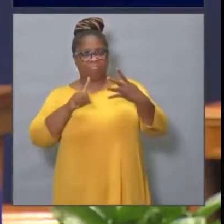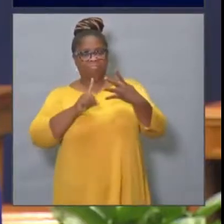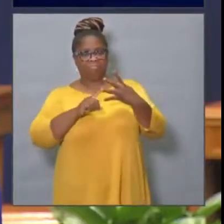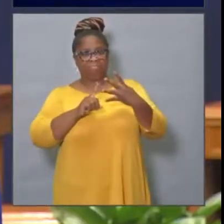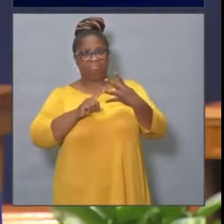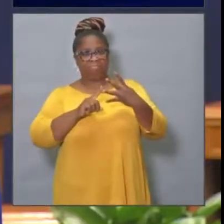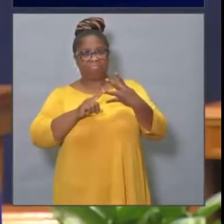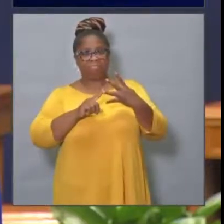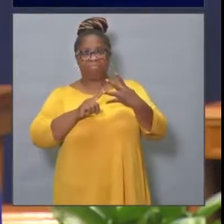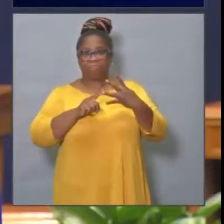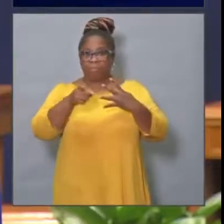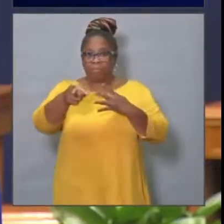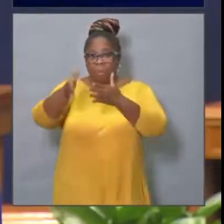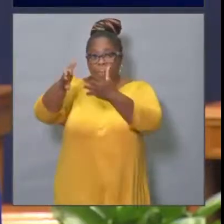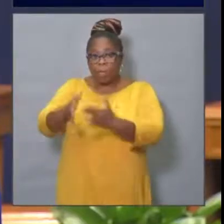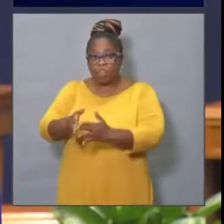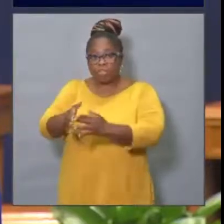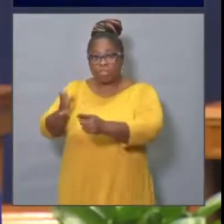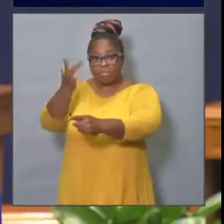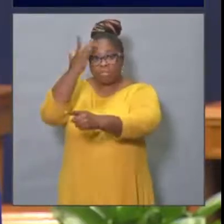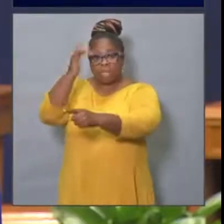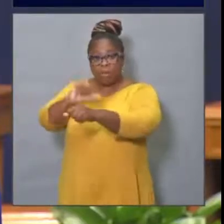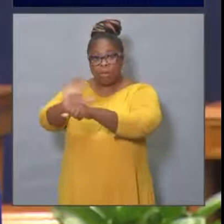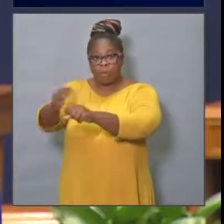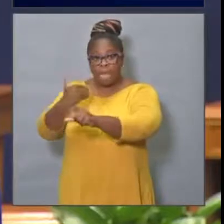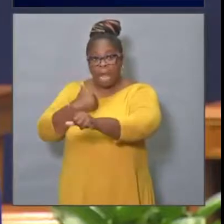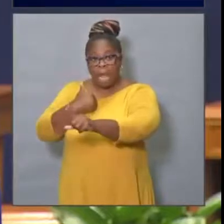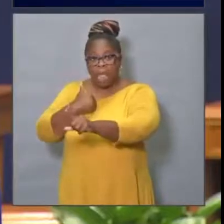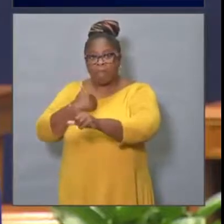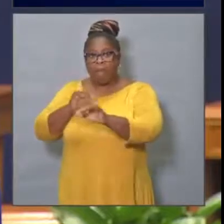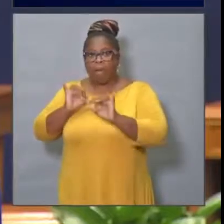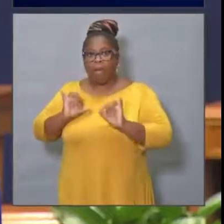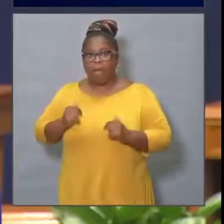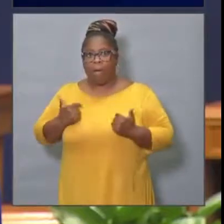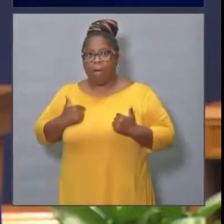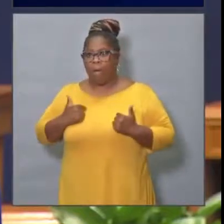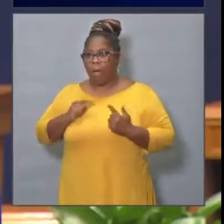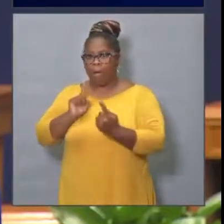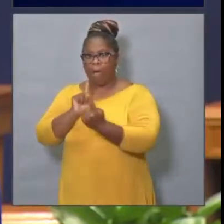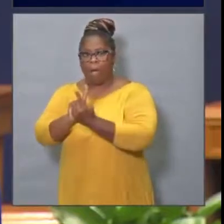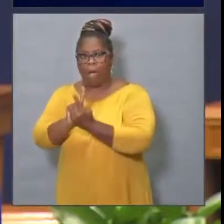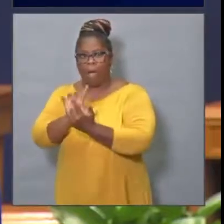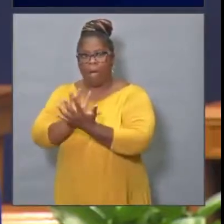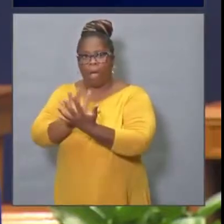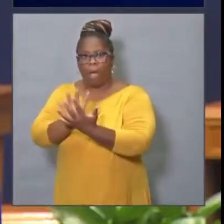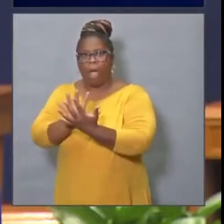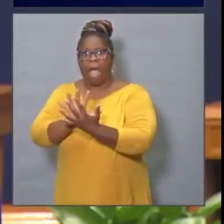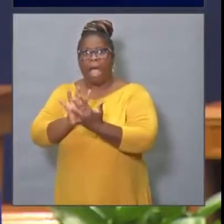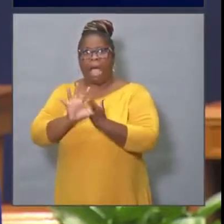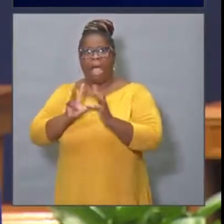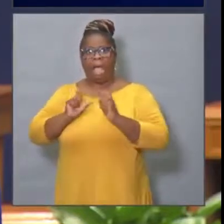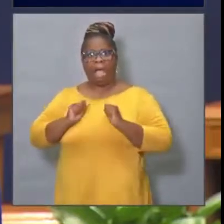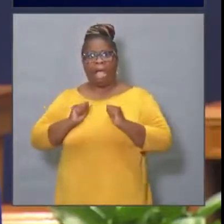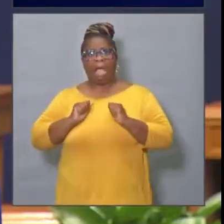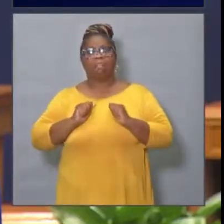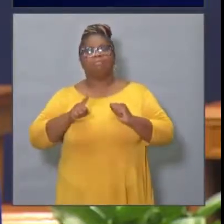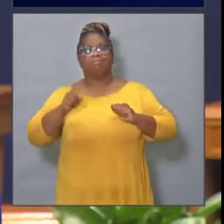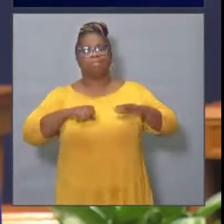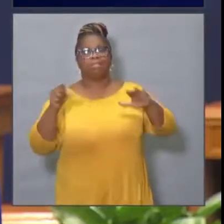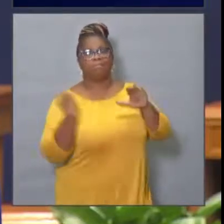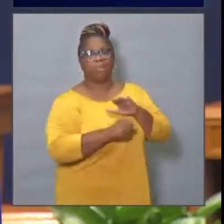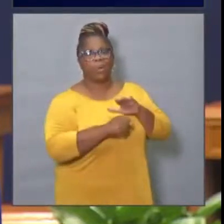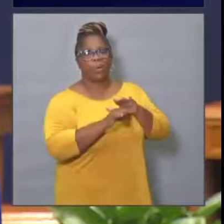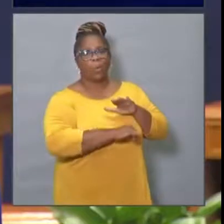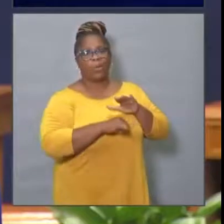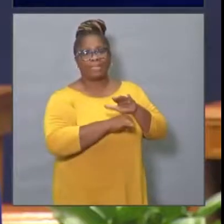someone with a known infection, then you need to quarantine yourself for 14 days. This is irrespective of whether or not you got a